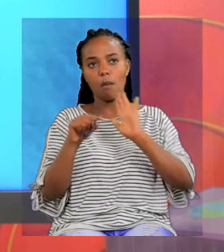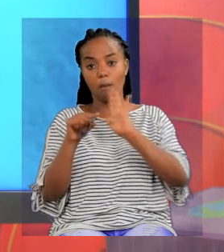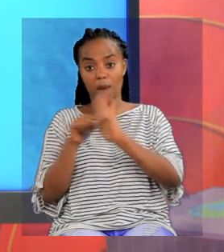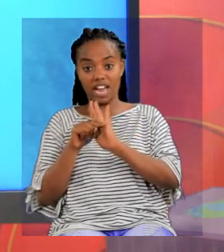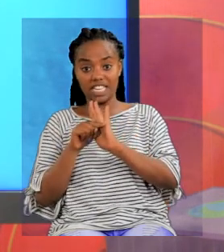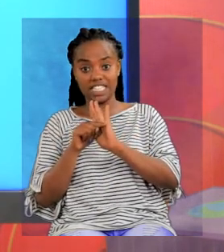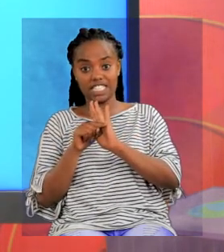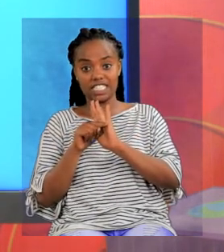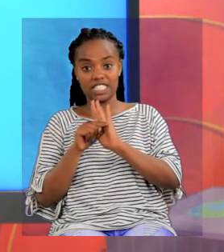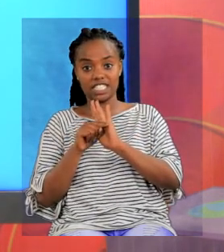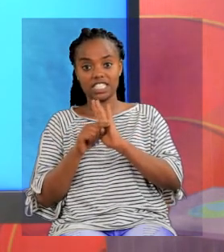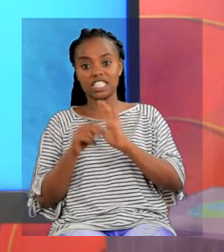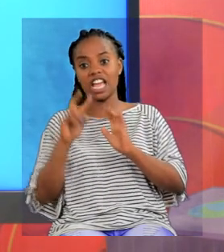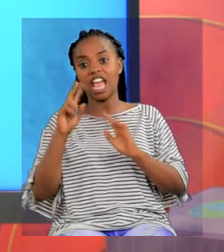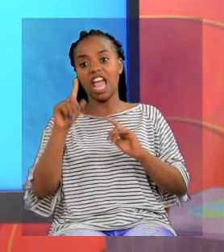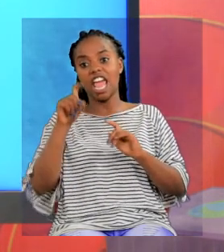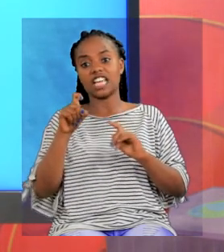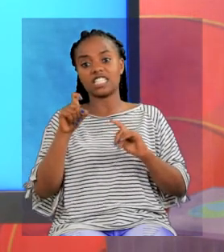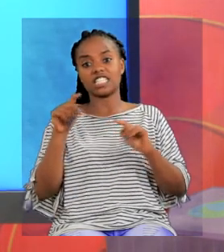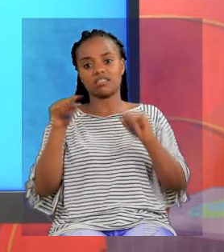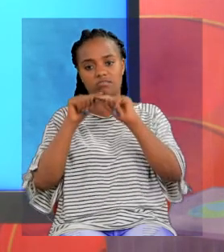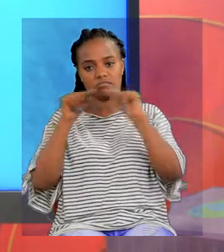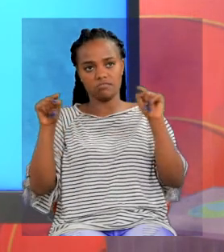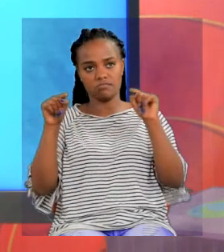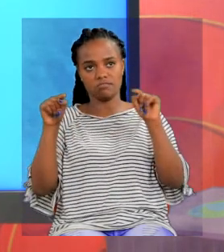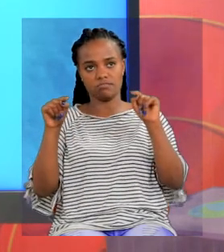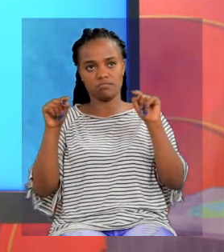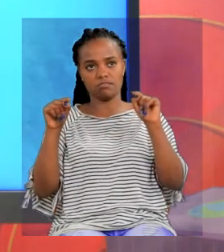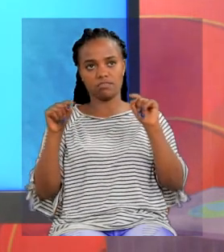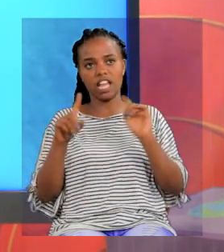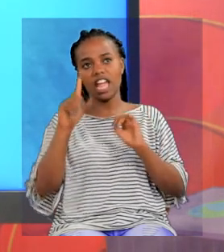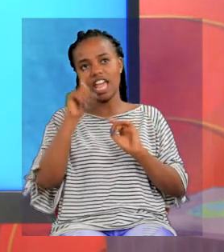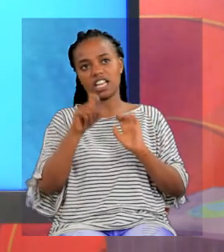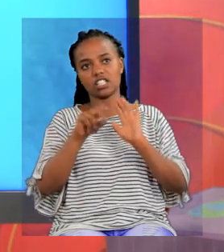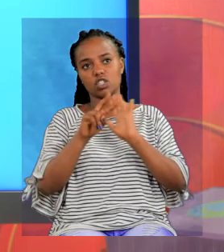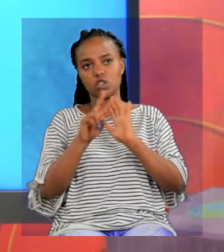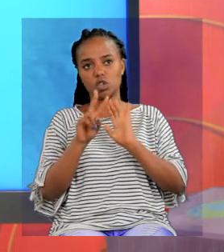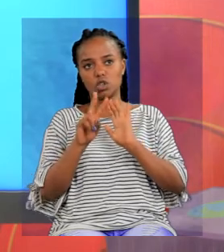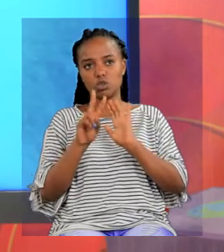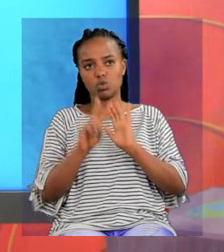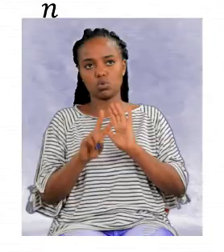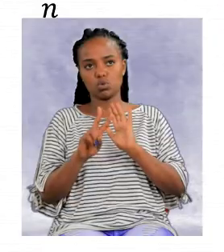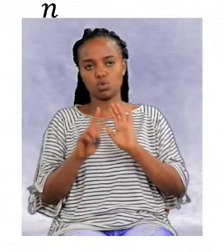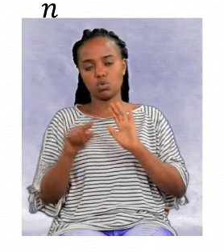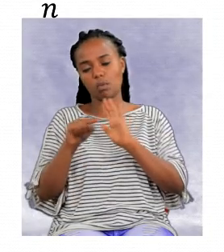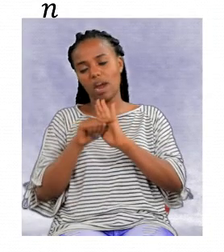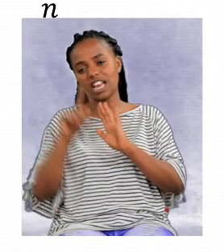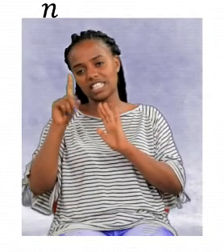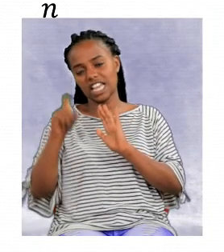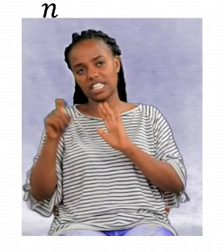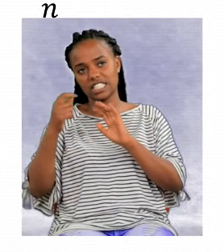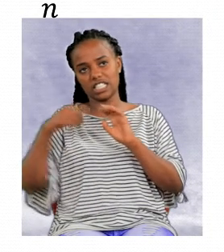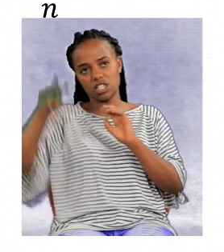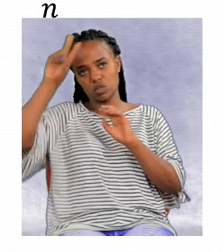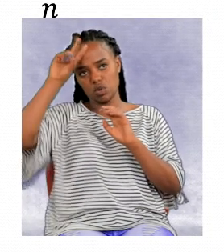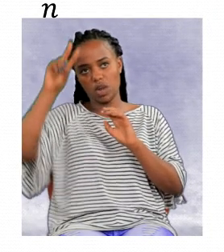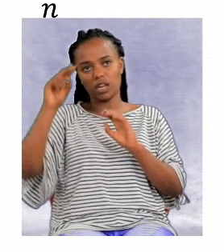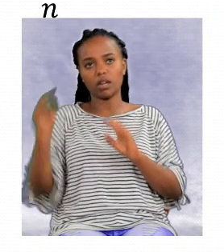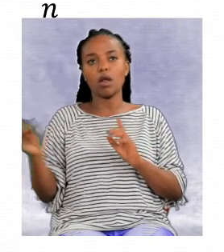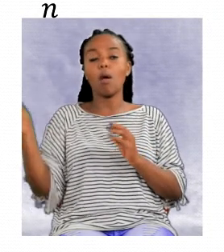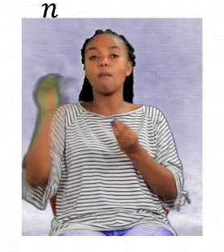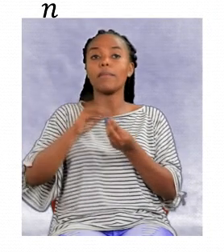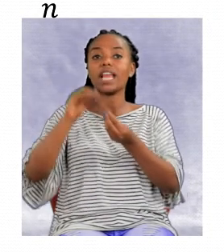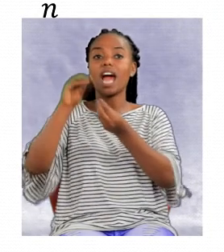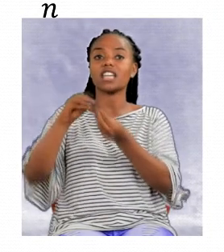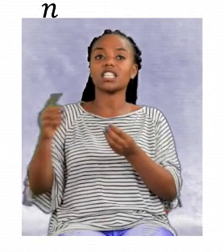mean squared, plus second data is deviation from the mean squared, plus it is xn